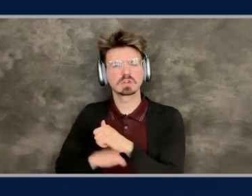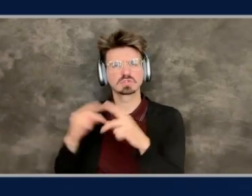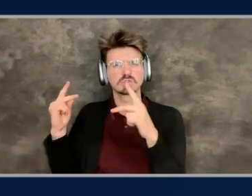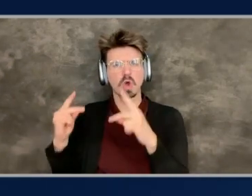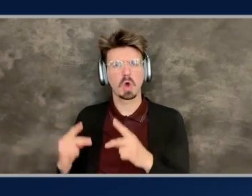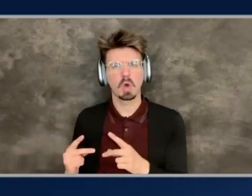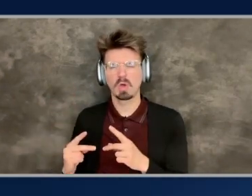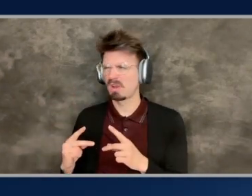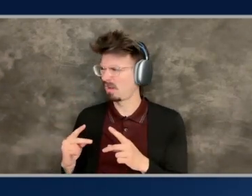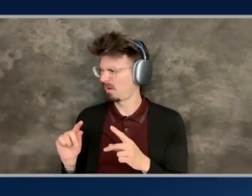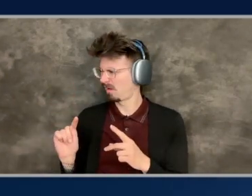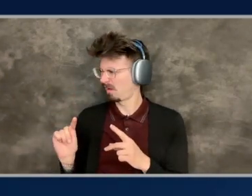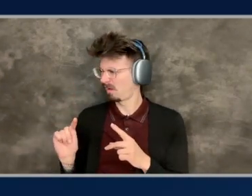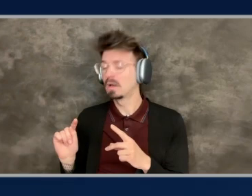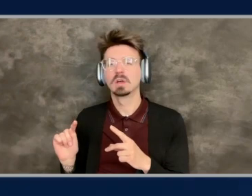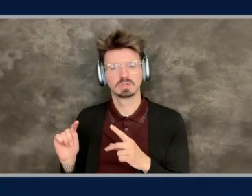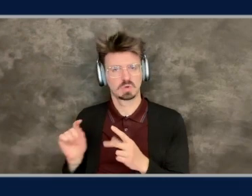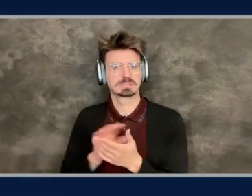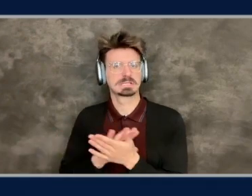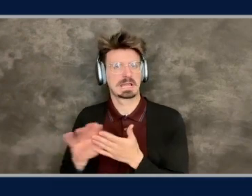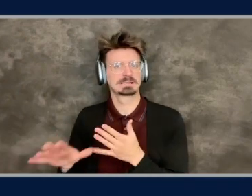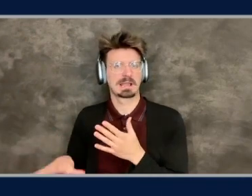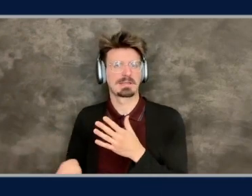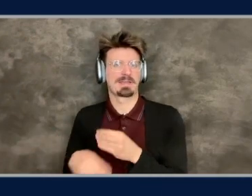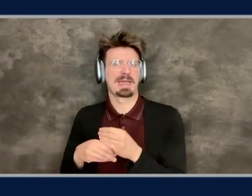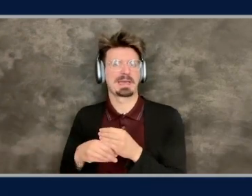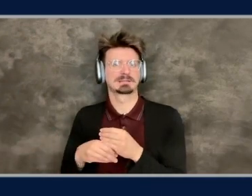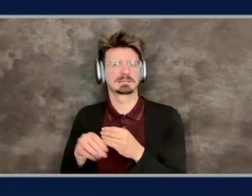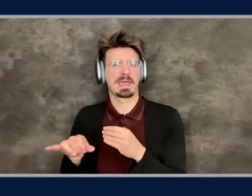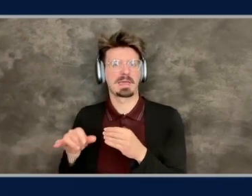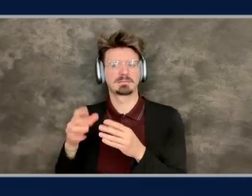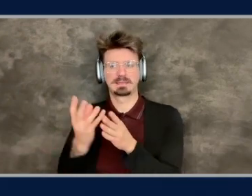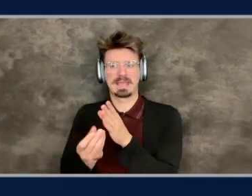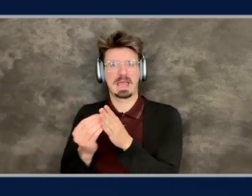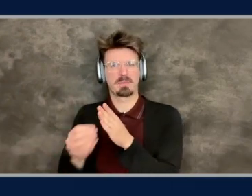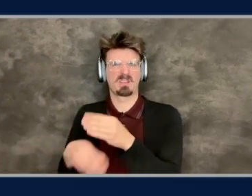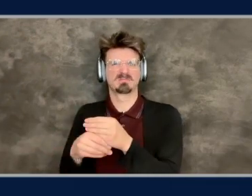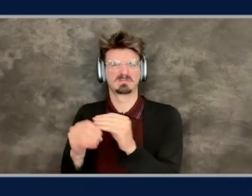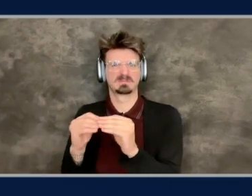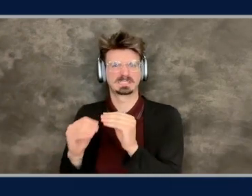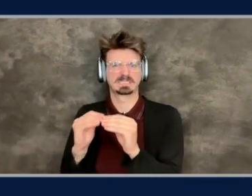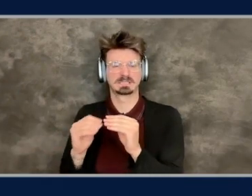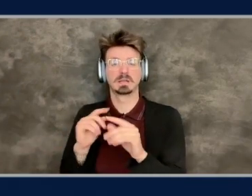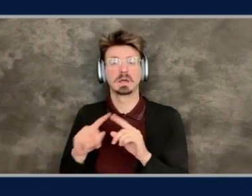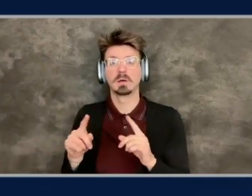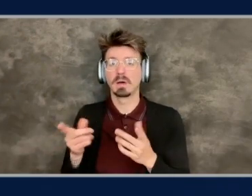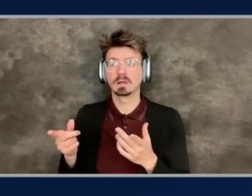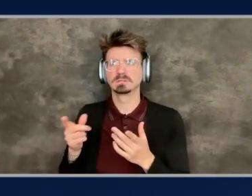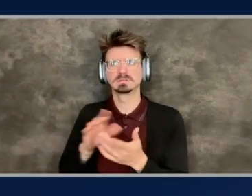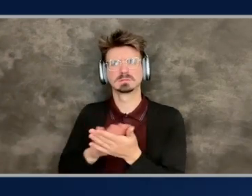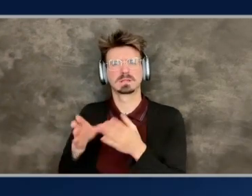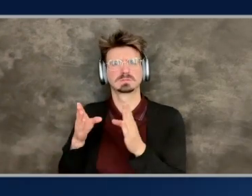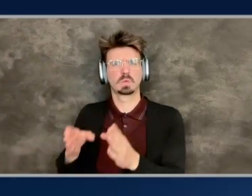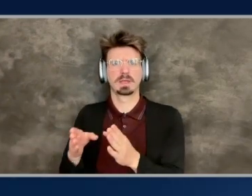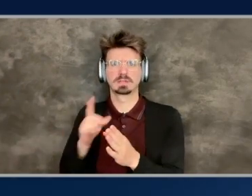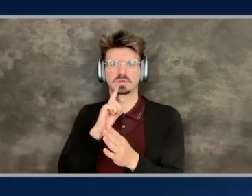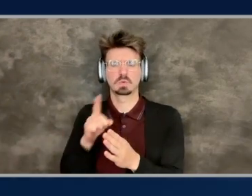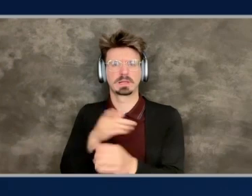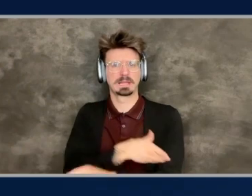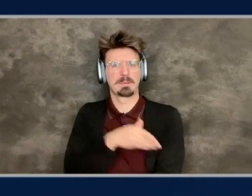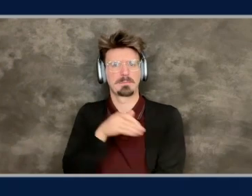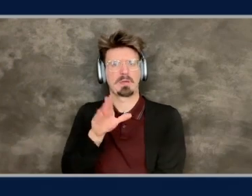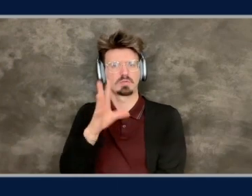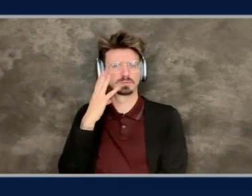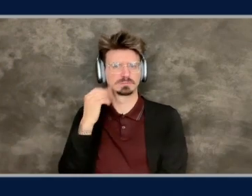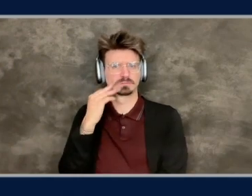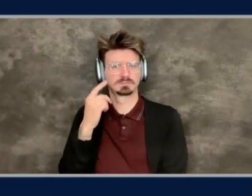gap really nicely. But again, to your point, this is a great enabler, right? This is really a way to kind of supercharge your experience. It's not going to make those decisions for you. You still